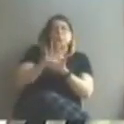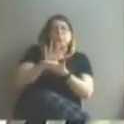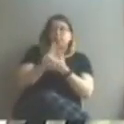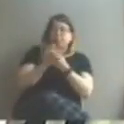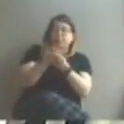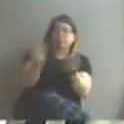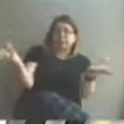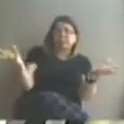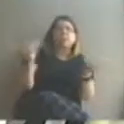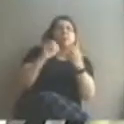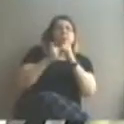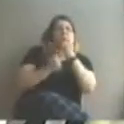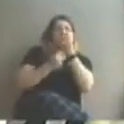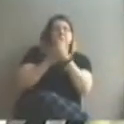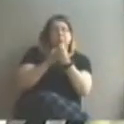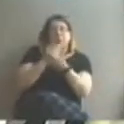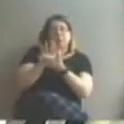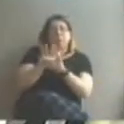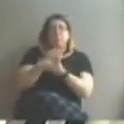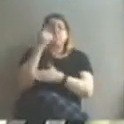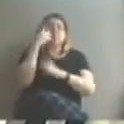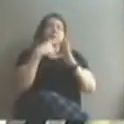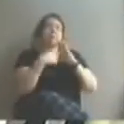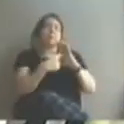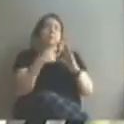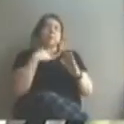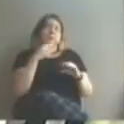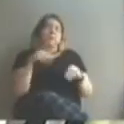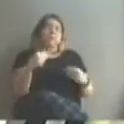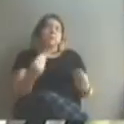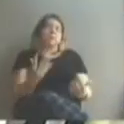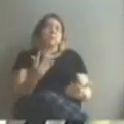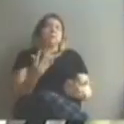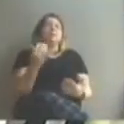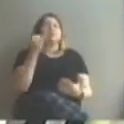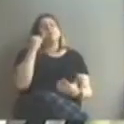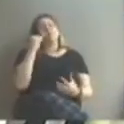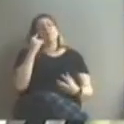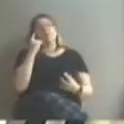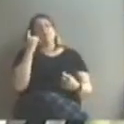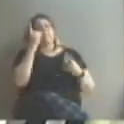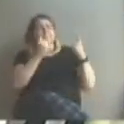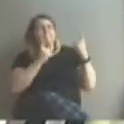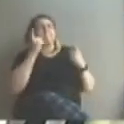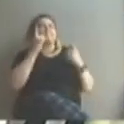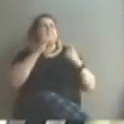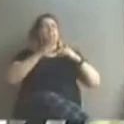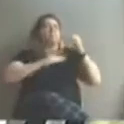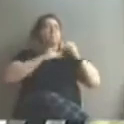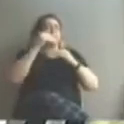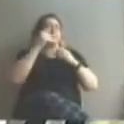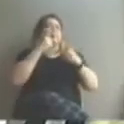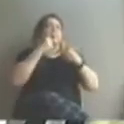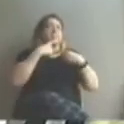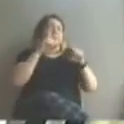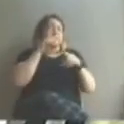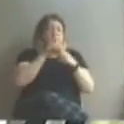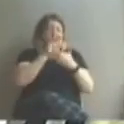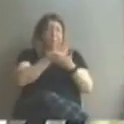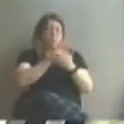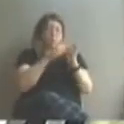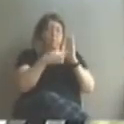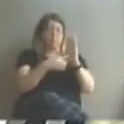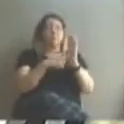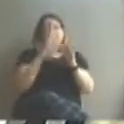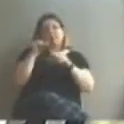them? One of the examples I gave was if we were looking at building success in our school models and looking to